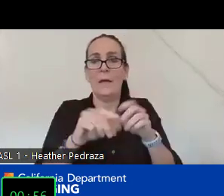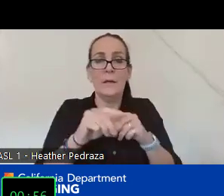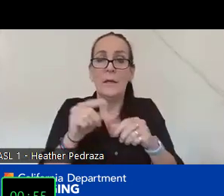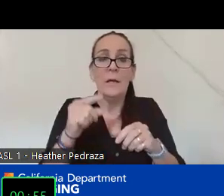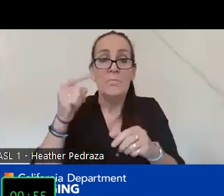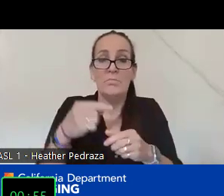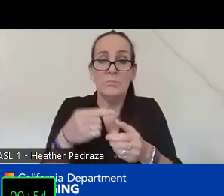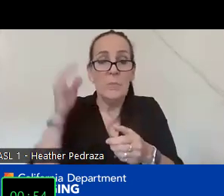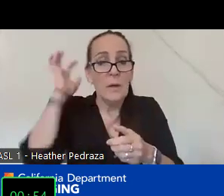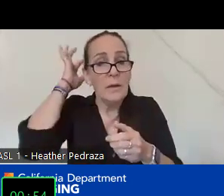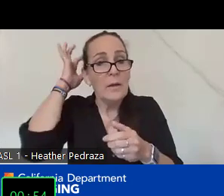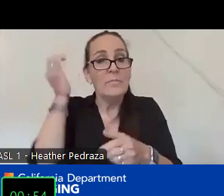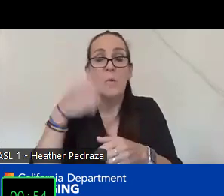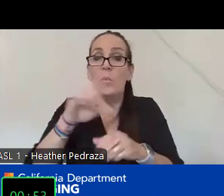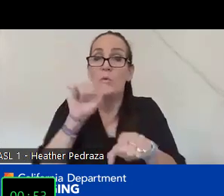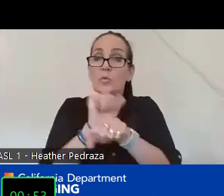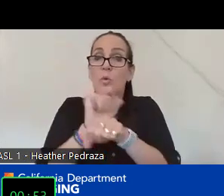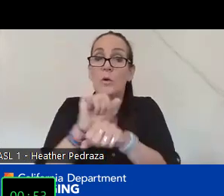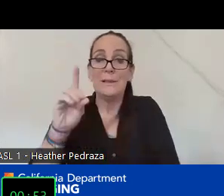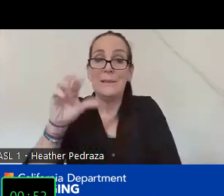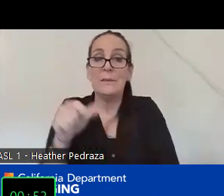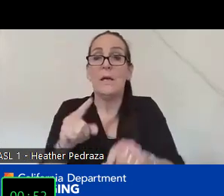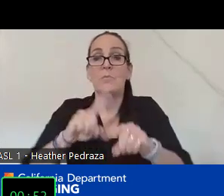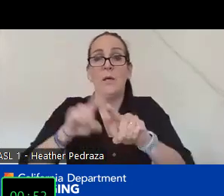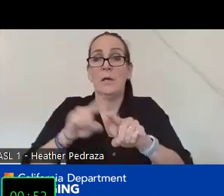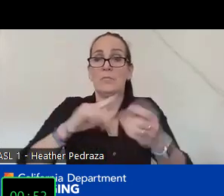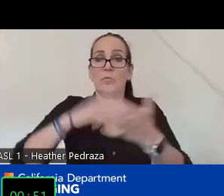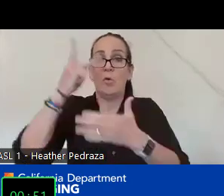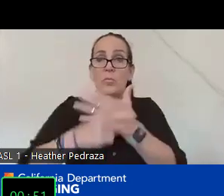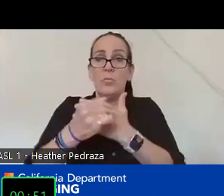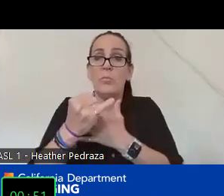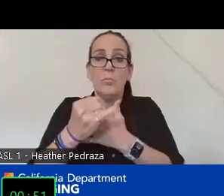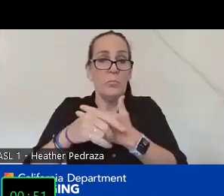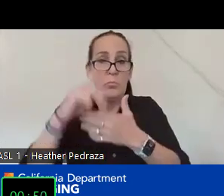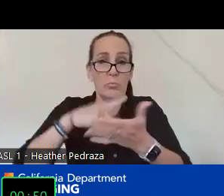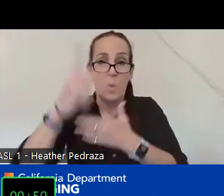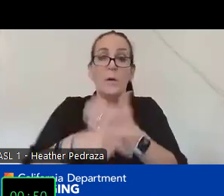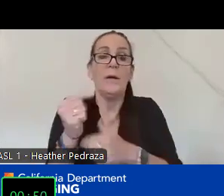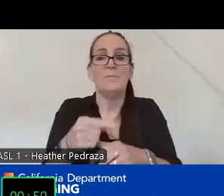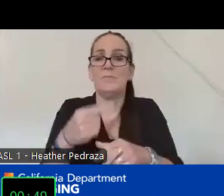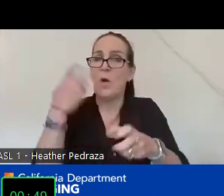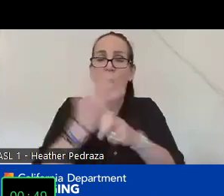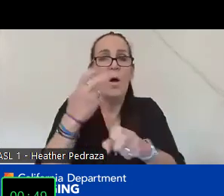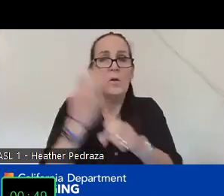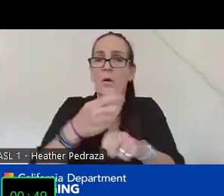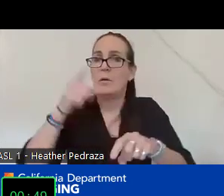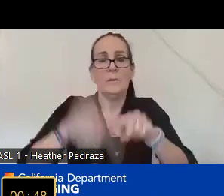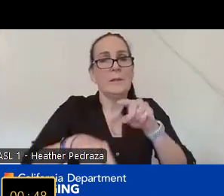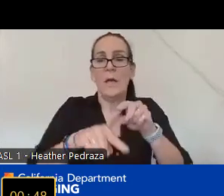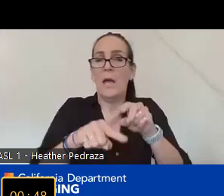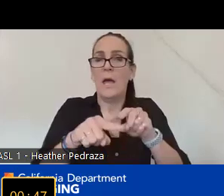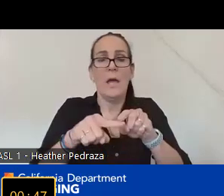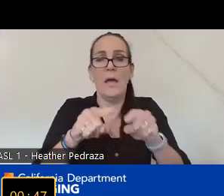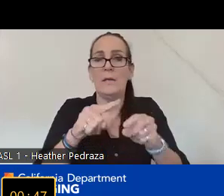disabled and various programs. It still remains a difficult path for people to escape poverty.